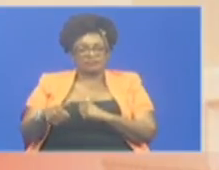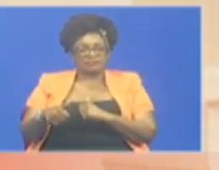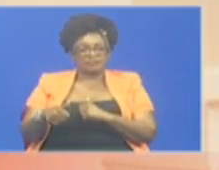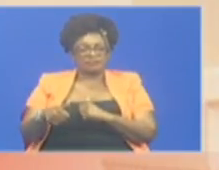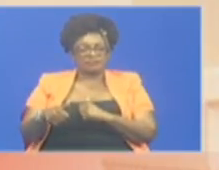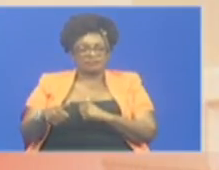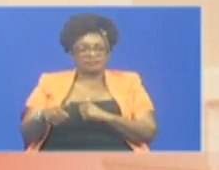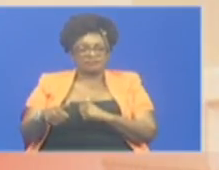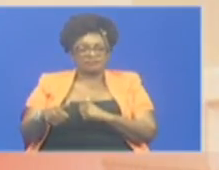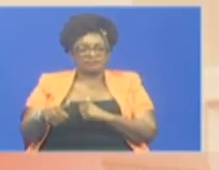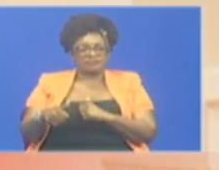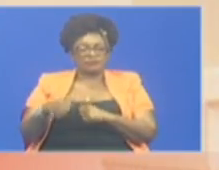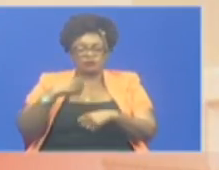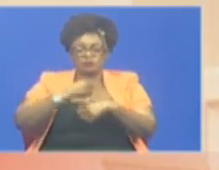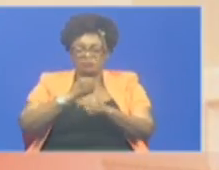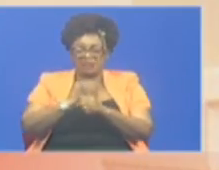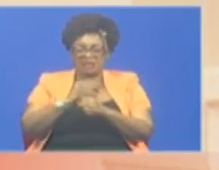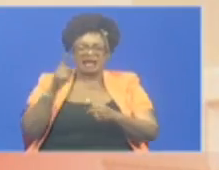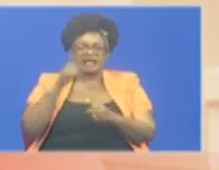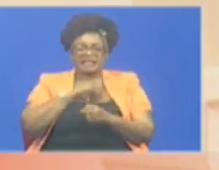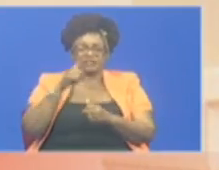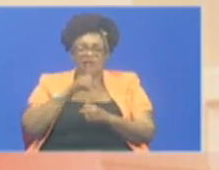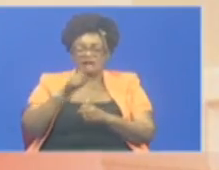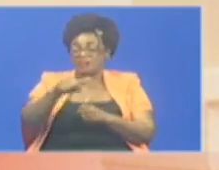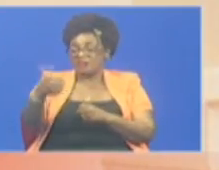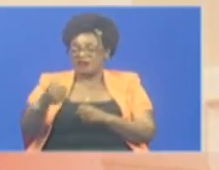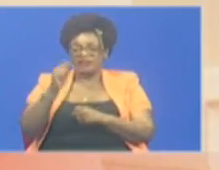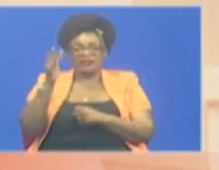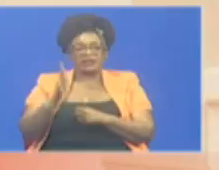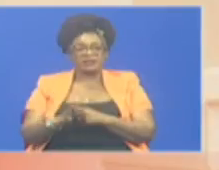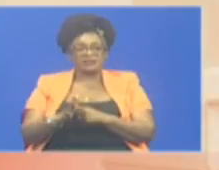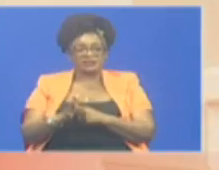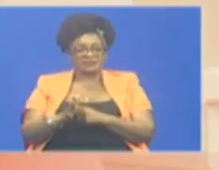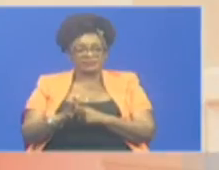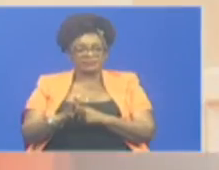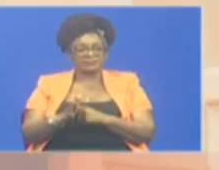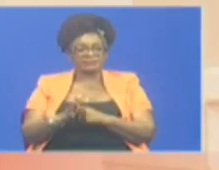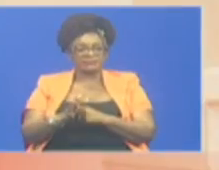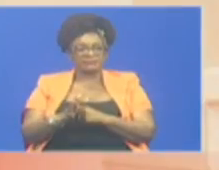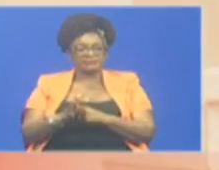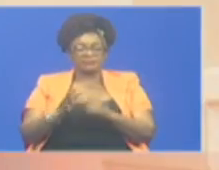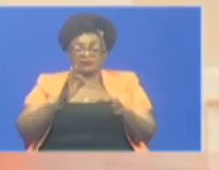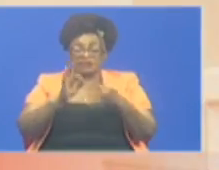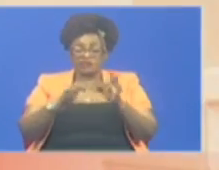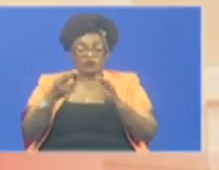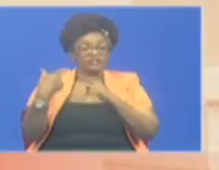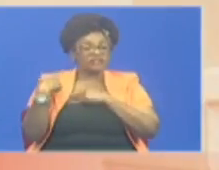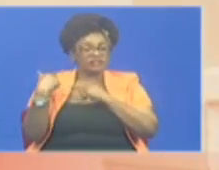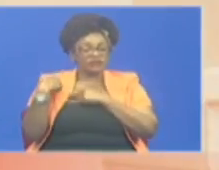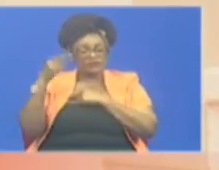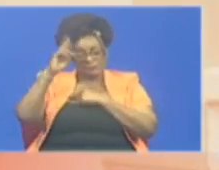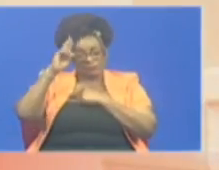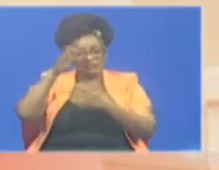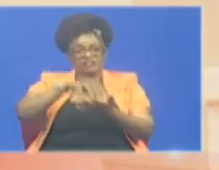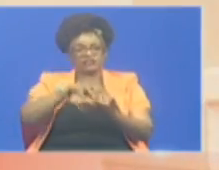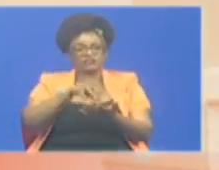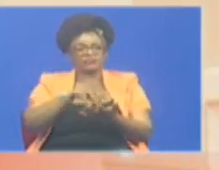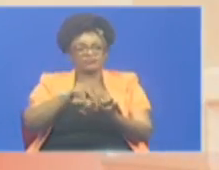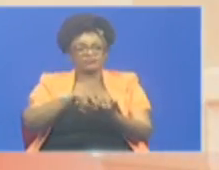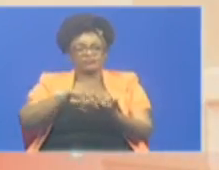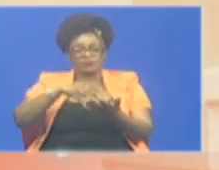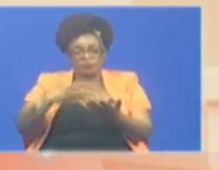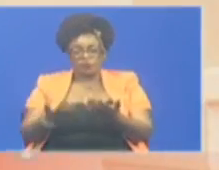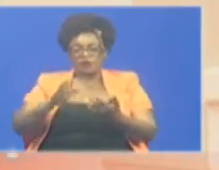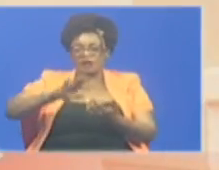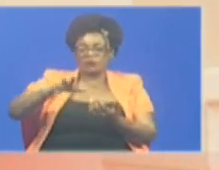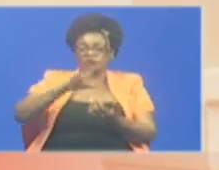to endanger the rest of Kenyans. If you are in charge of a police station or a county